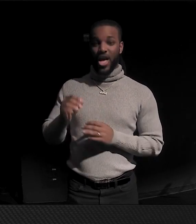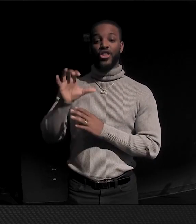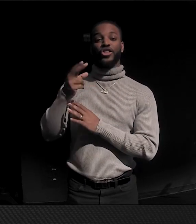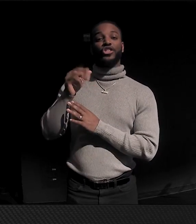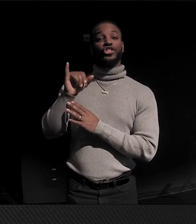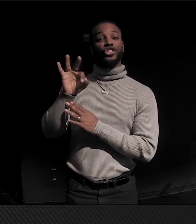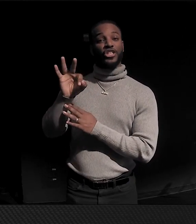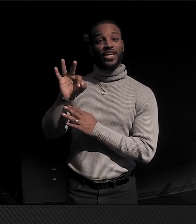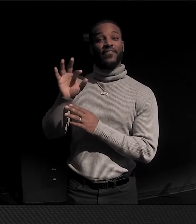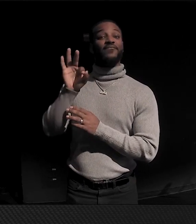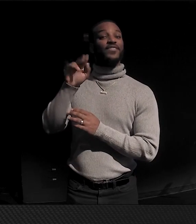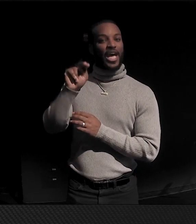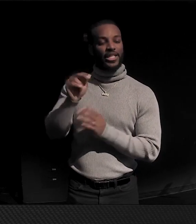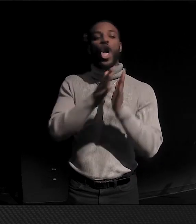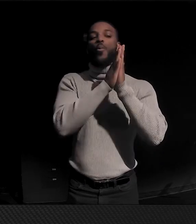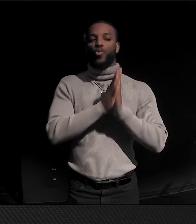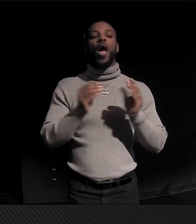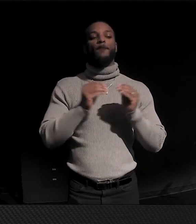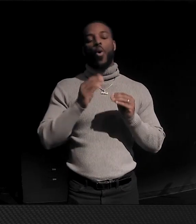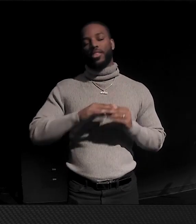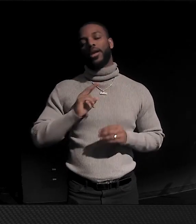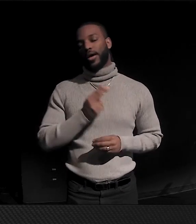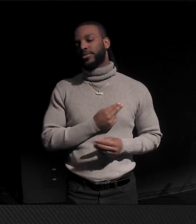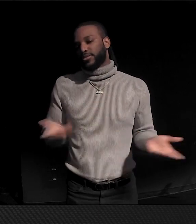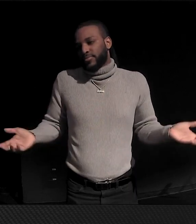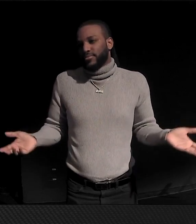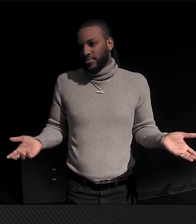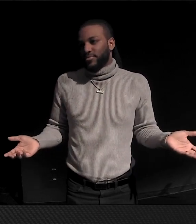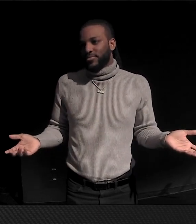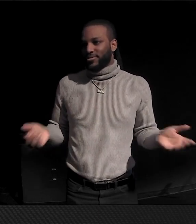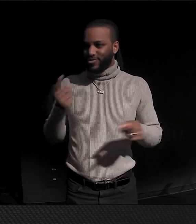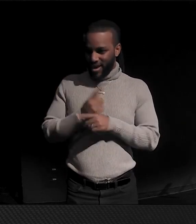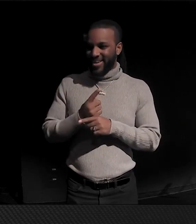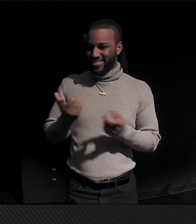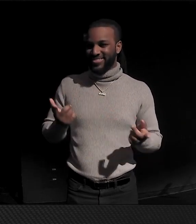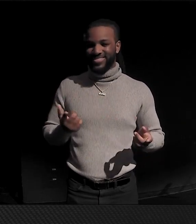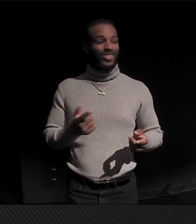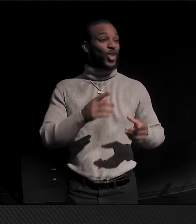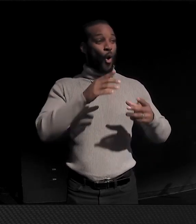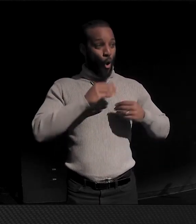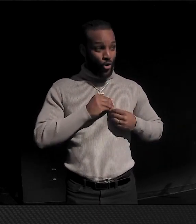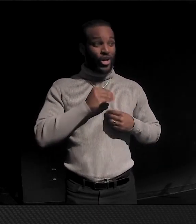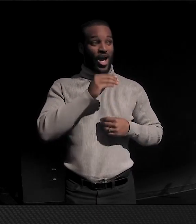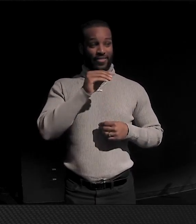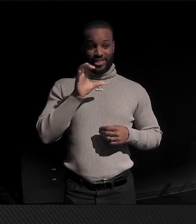fans were praying more than we are. Right? The owners of the Chiefs are